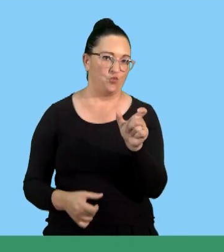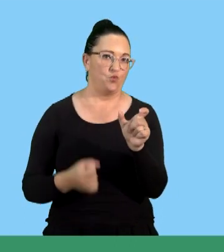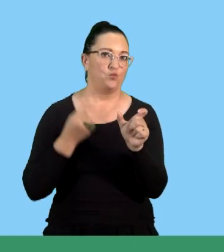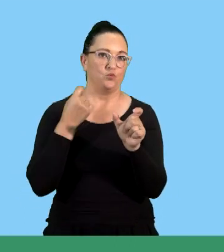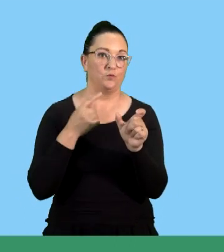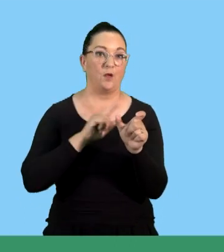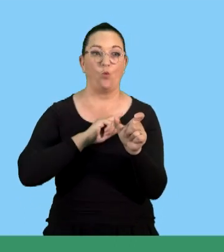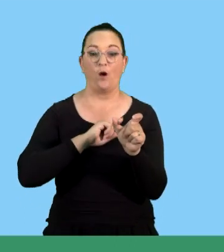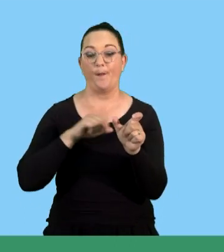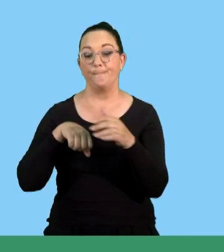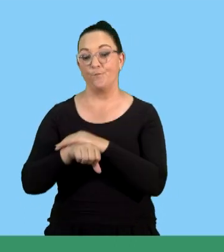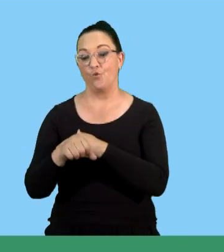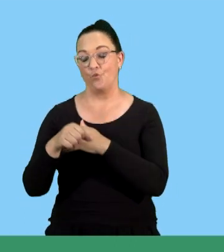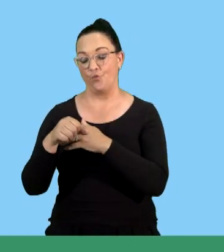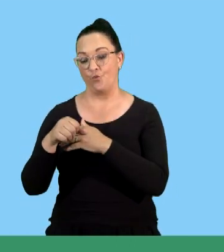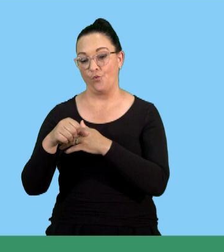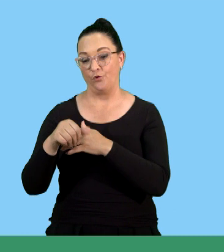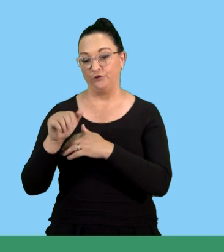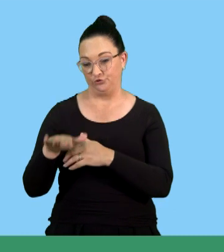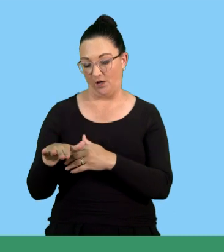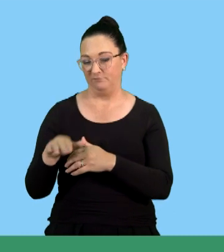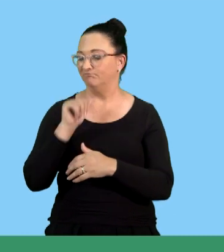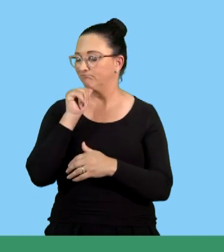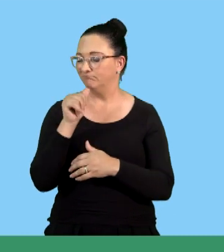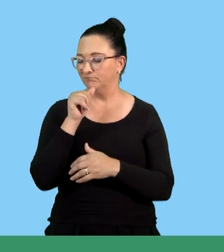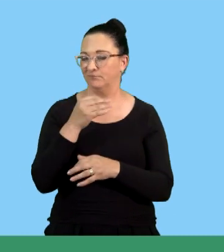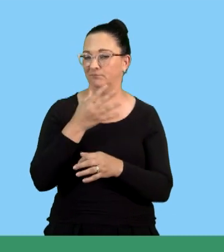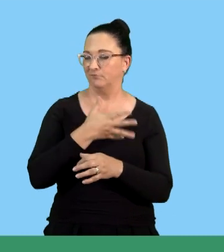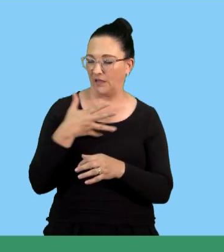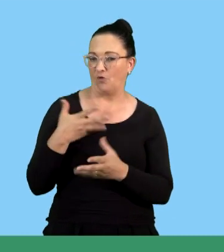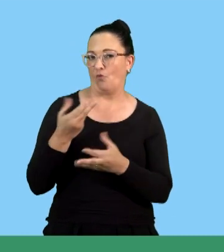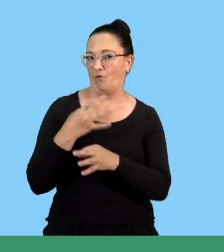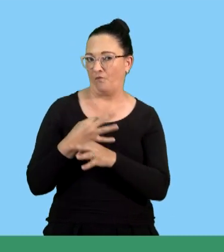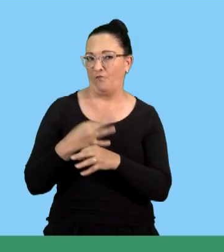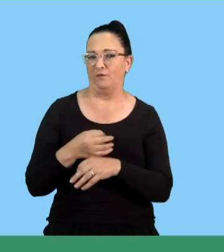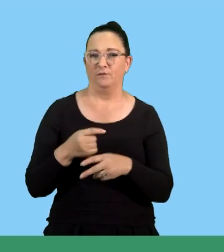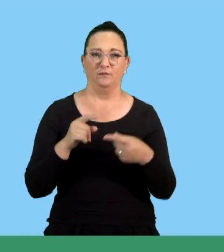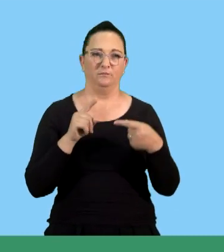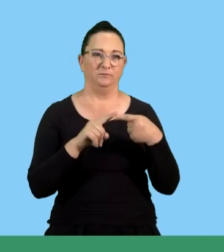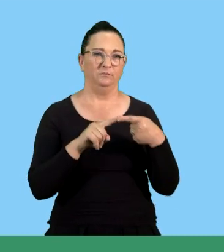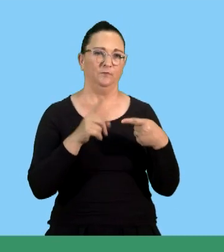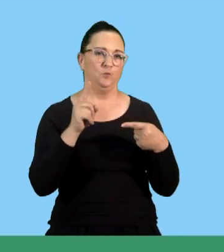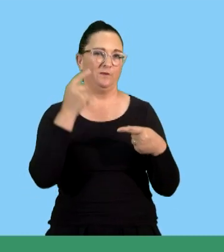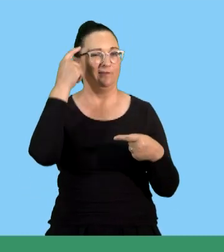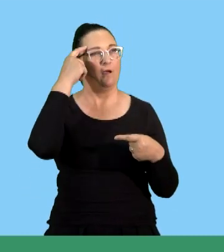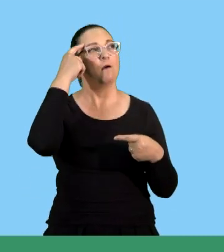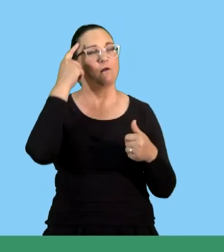first, after the birth of his or her child, irrespective of the gender. So what do you think the answer